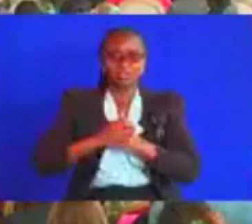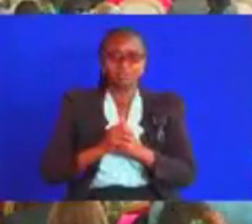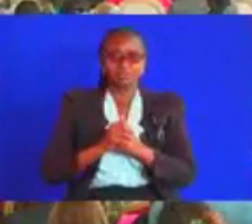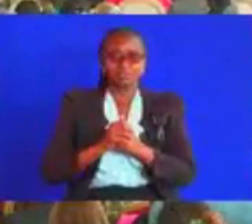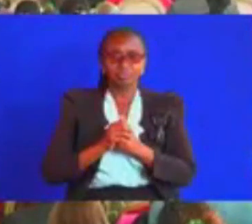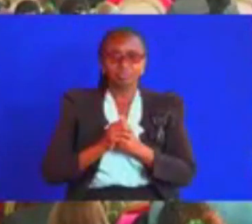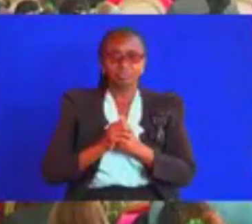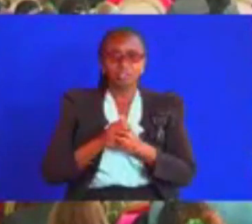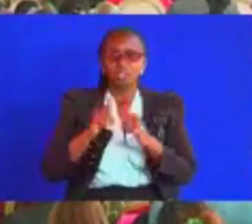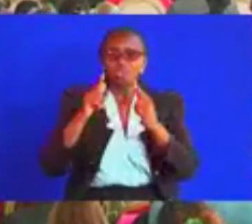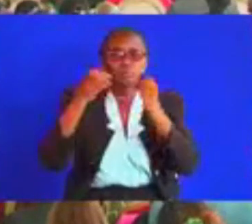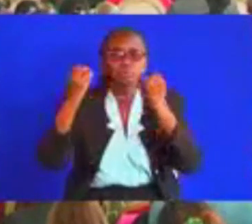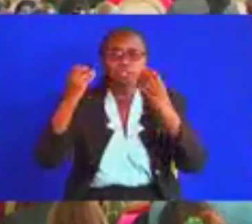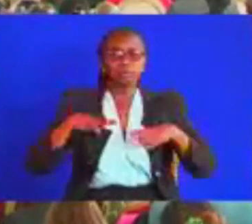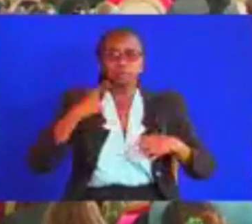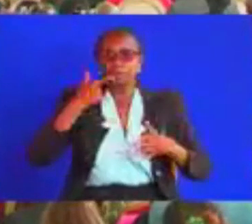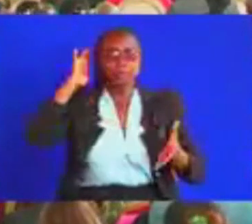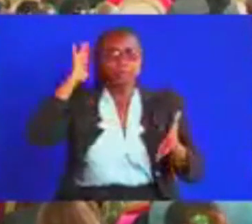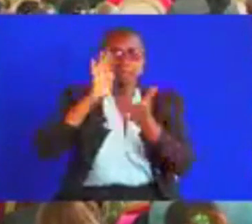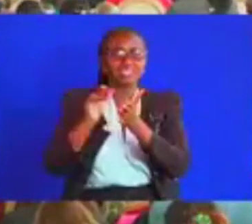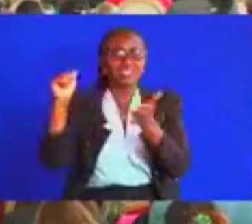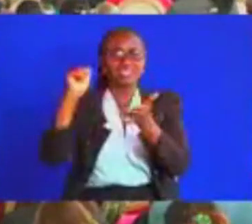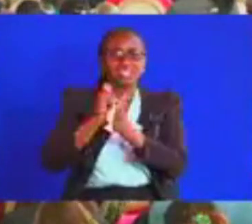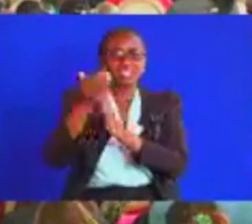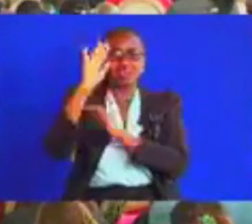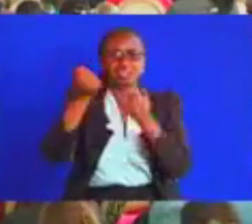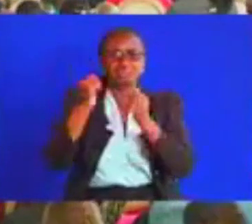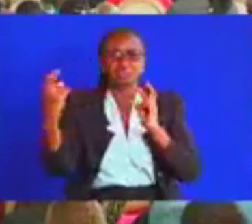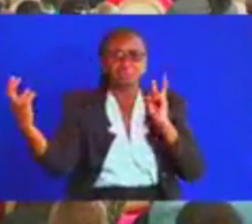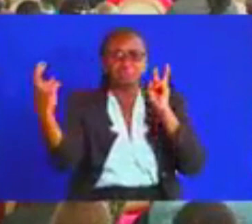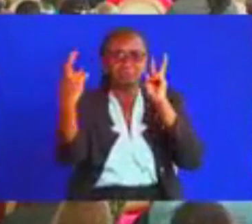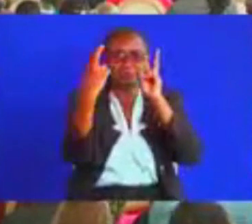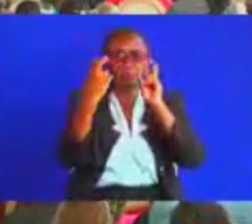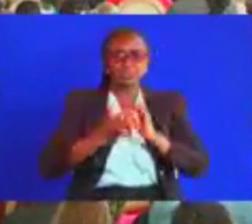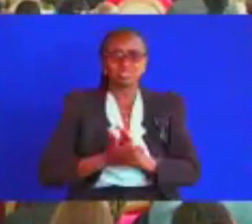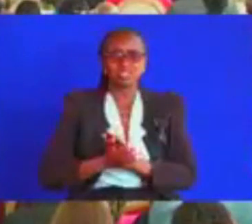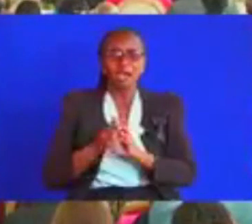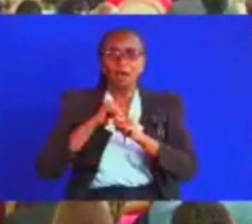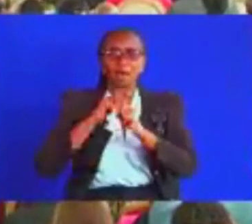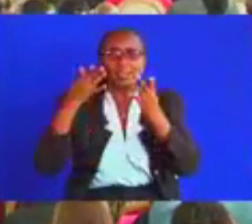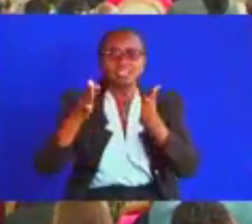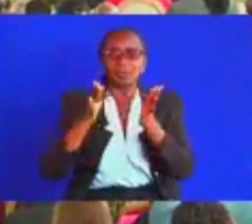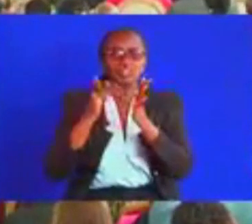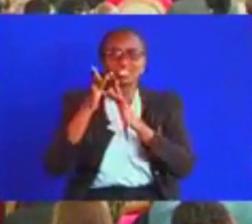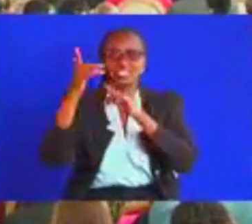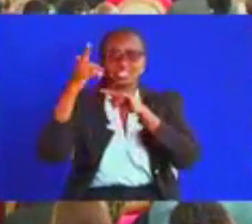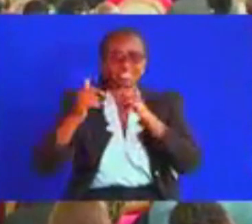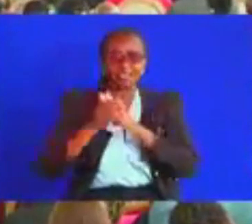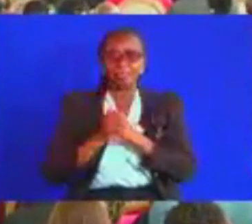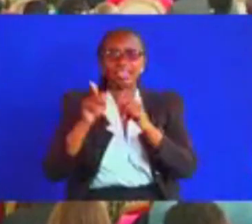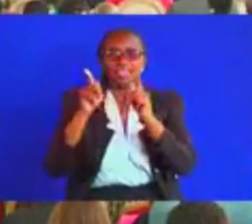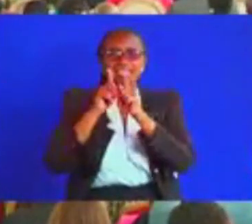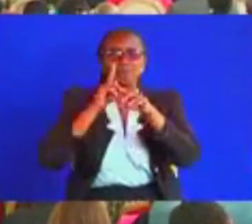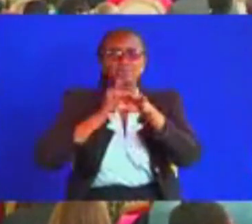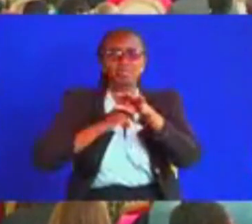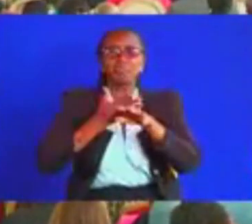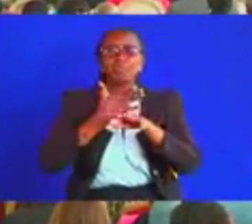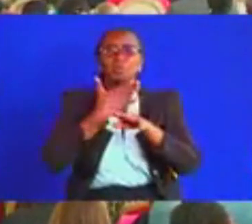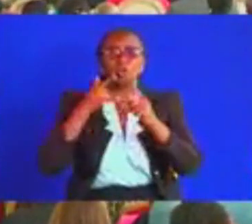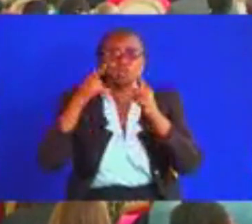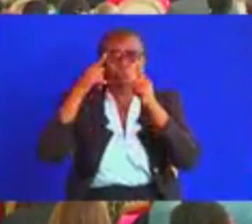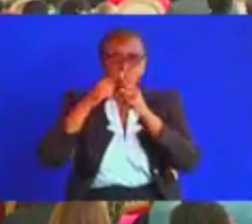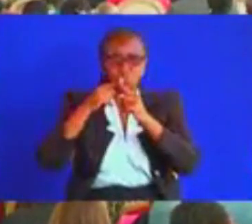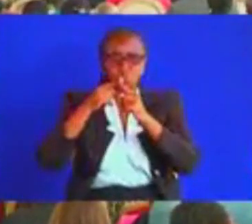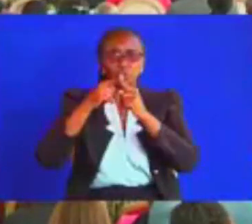Hitherto, many people believed that God could not be approached. But now Jesus came, and when they wanted to drive even